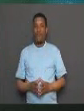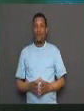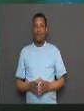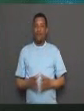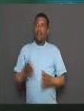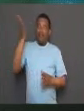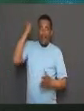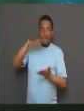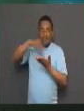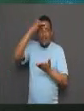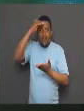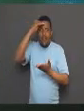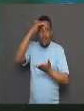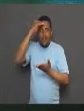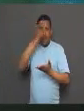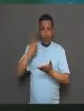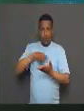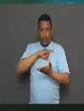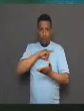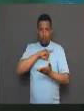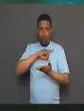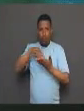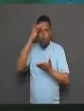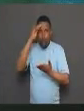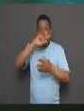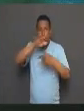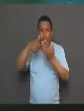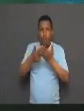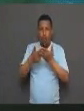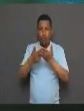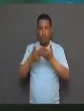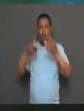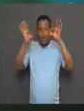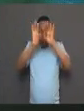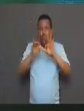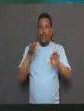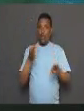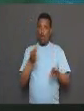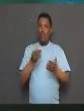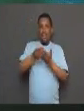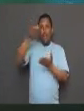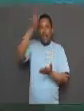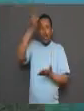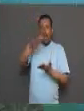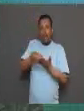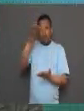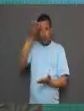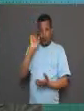In our last lesson, we learned about the importance of natural resources.